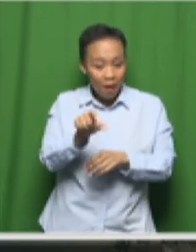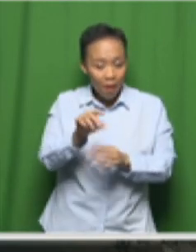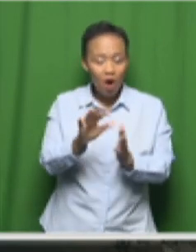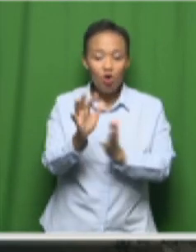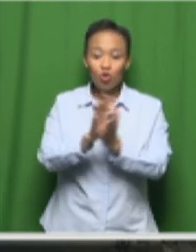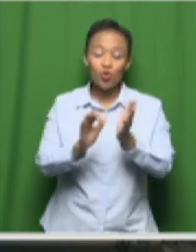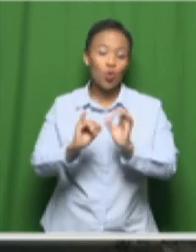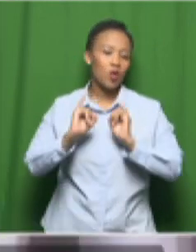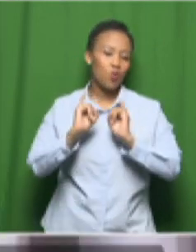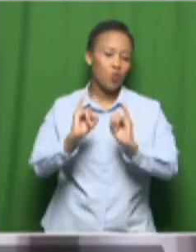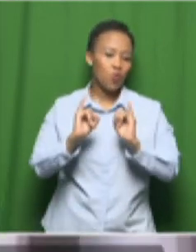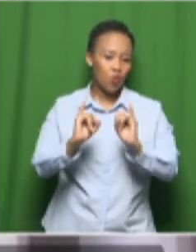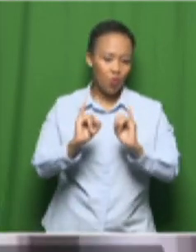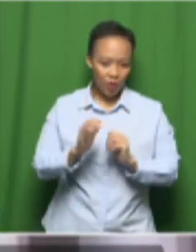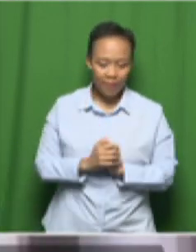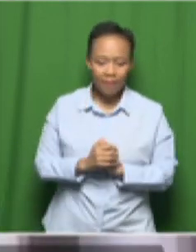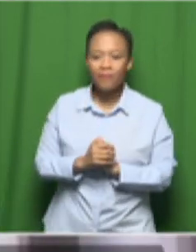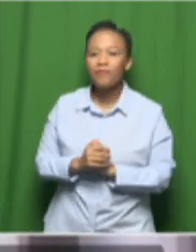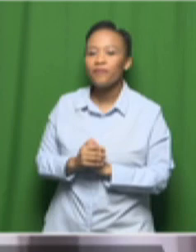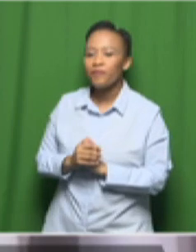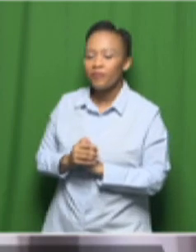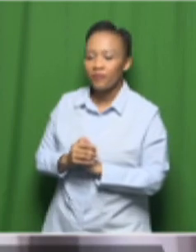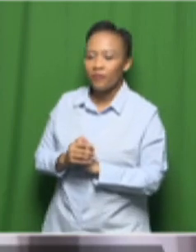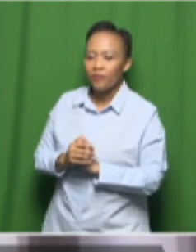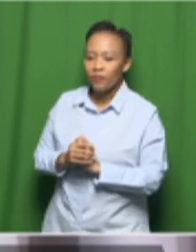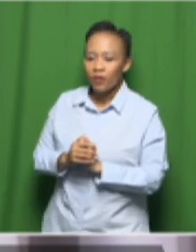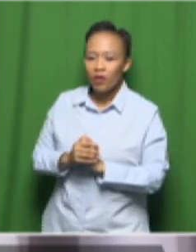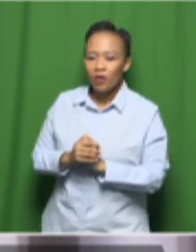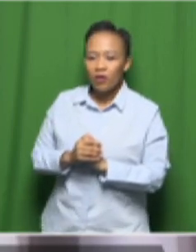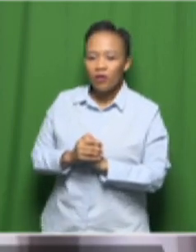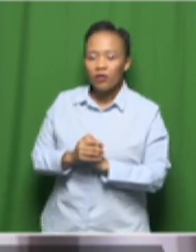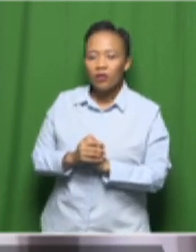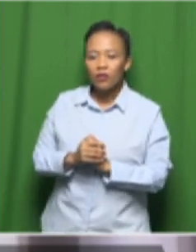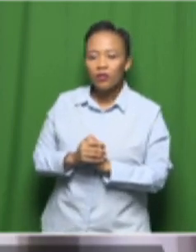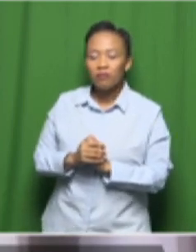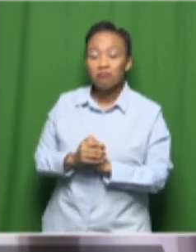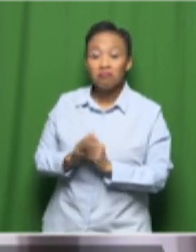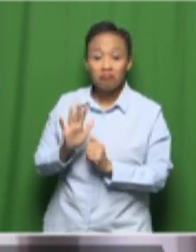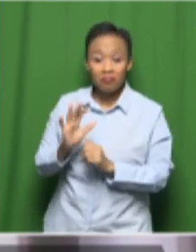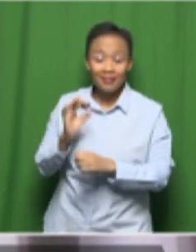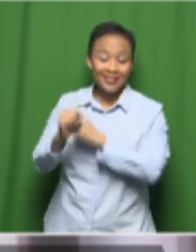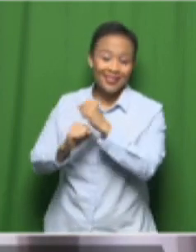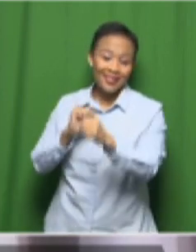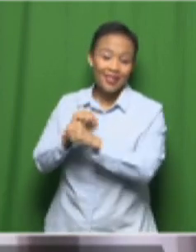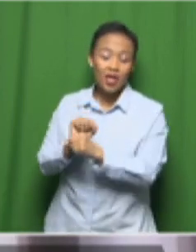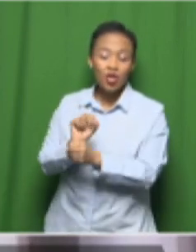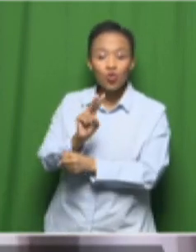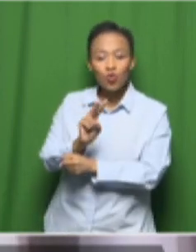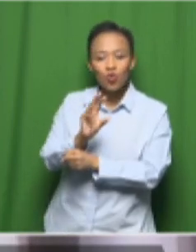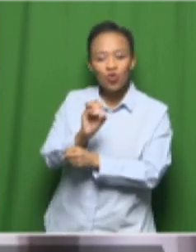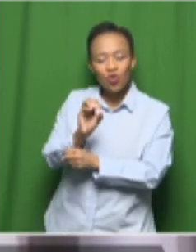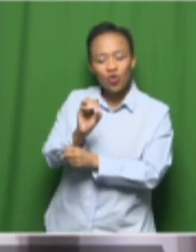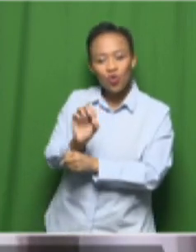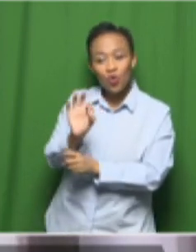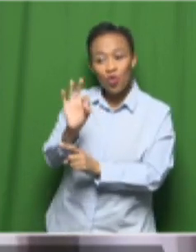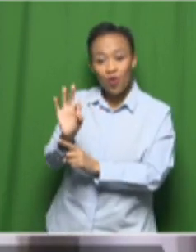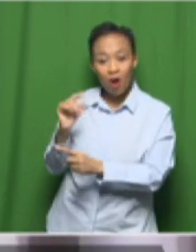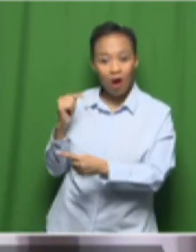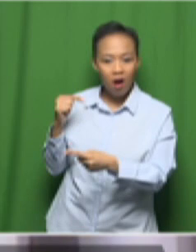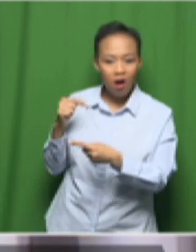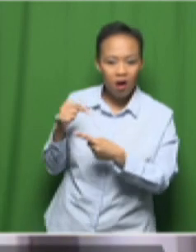I think we've come a very far way, from 2003 to now in certain ways